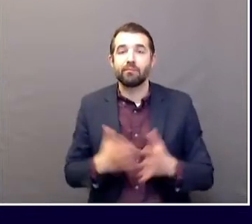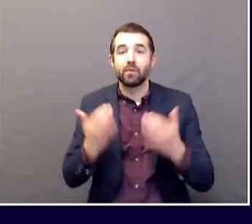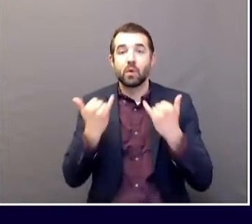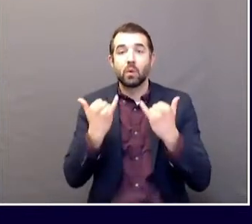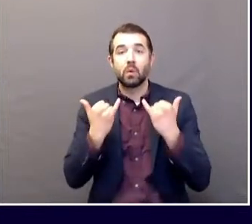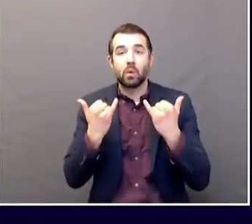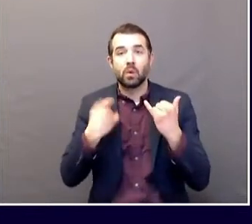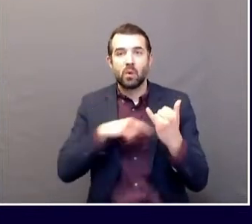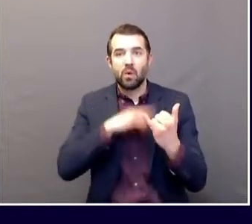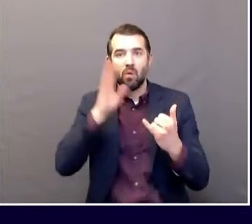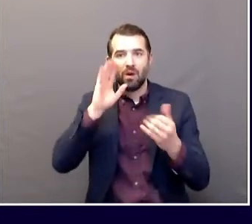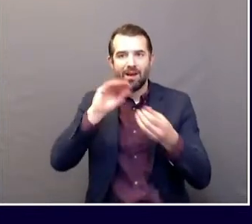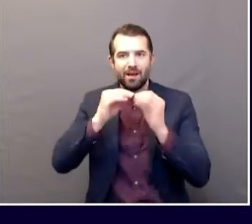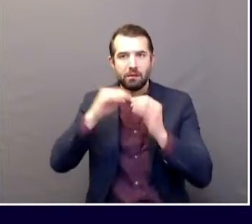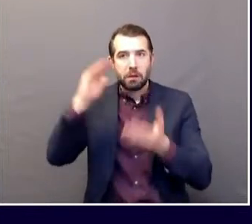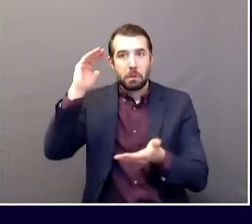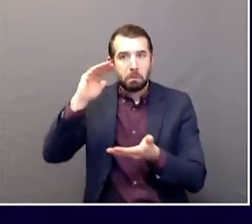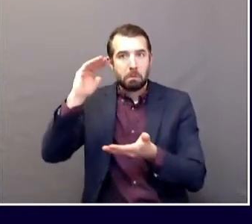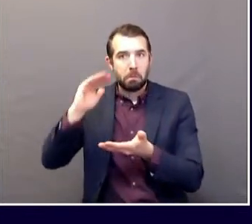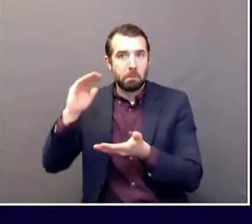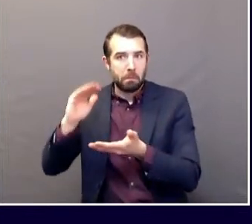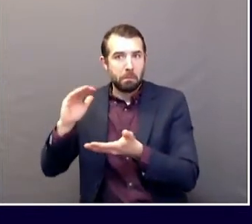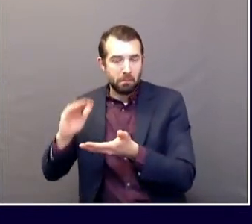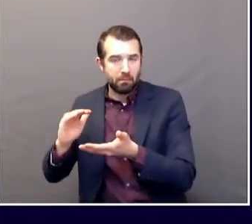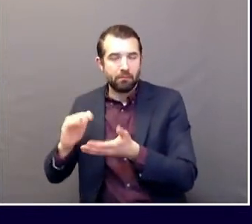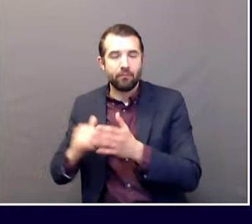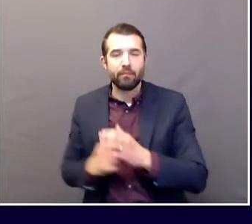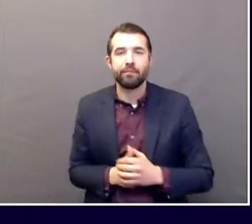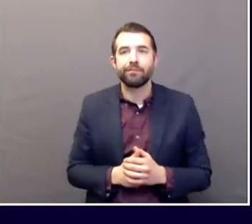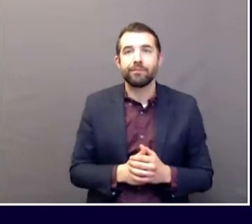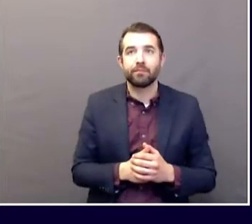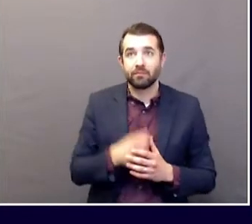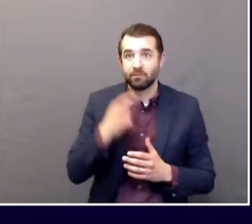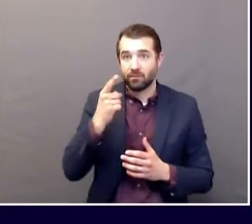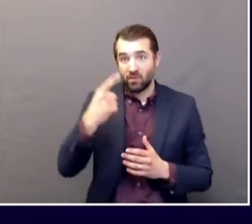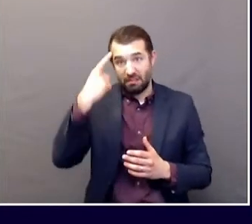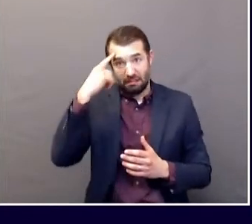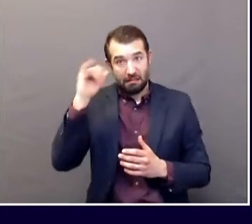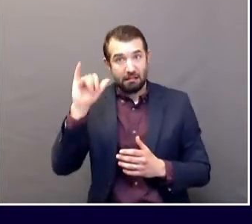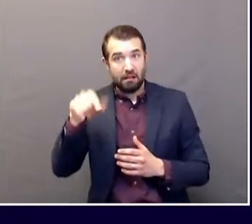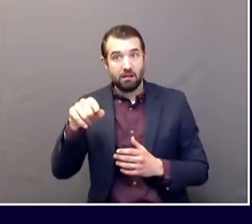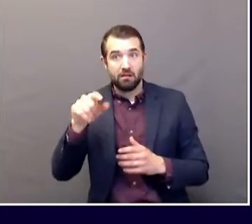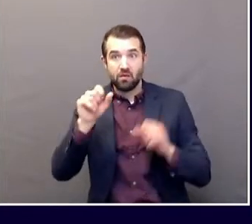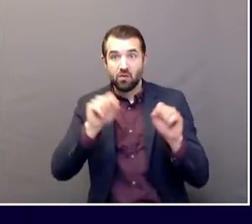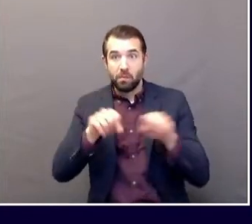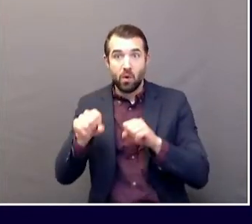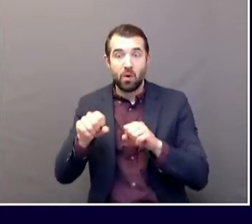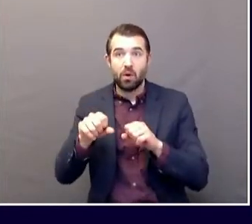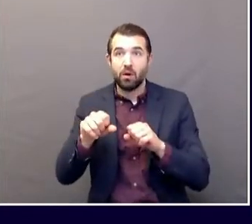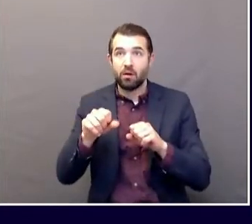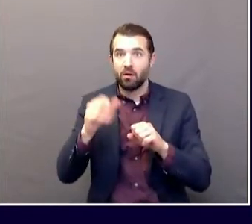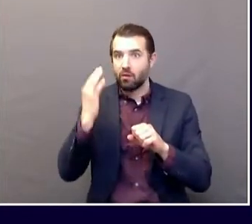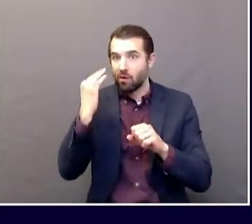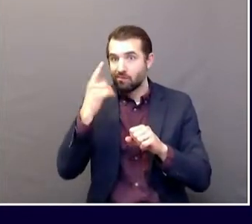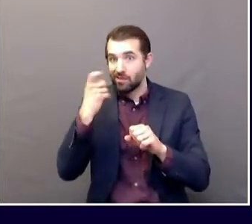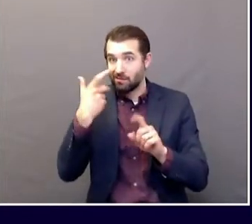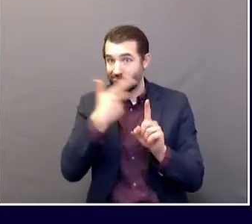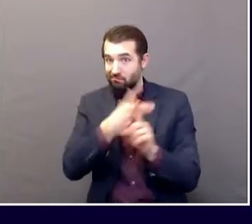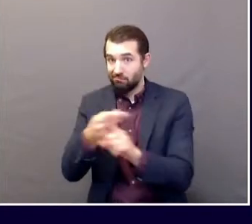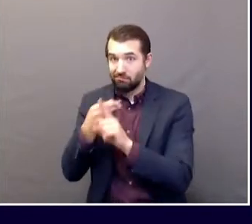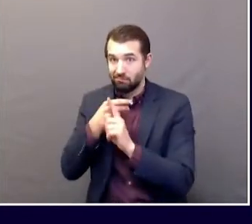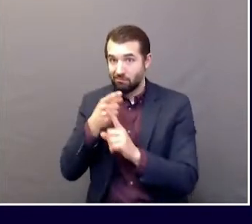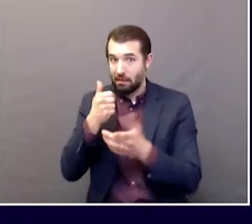decline. Is that related to, at this point, potentially some of the effects of the vaccinations that have happened so far, especially at long-term